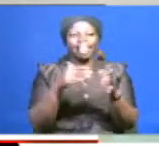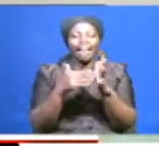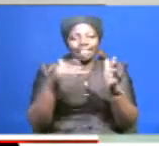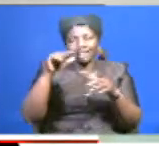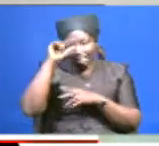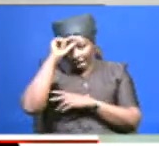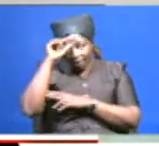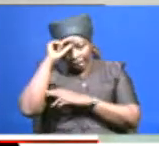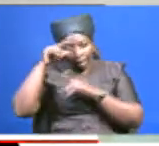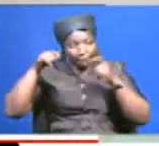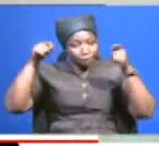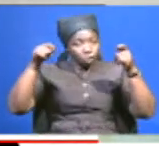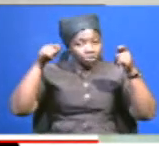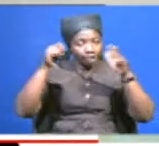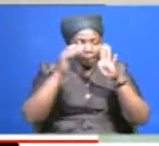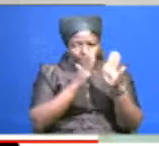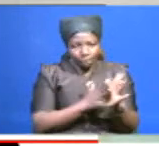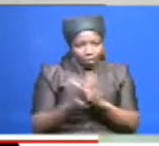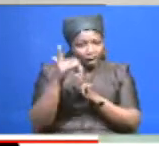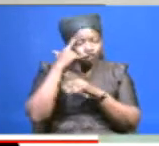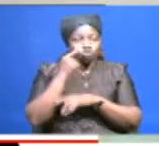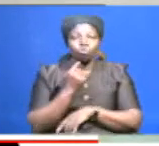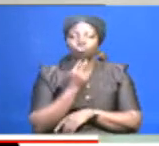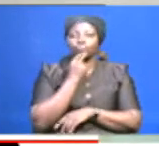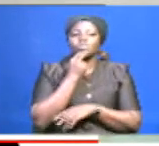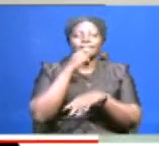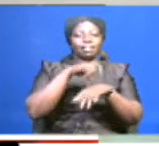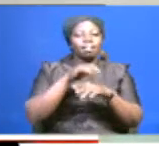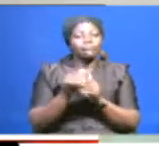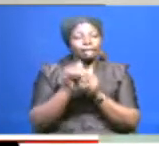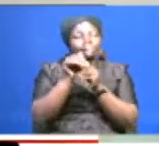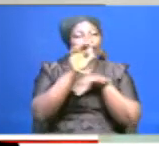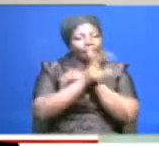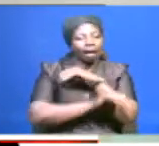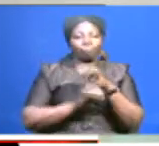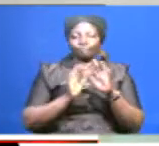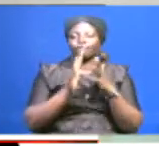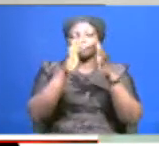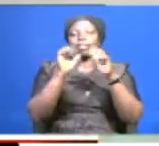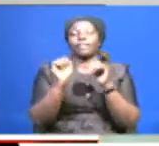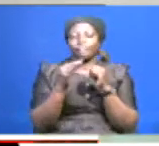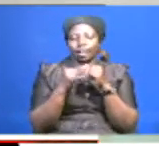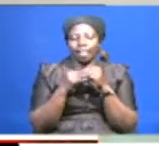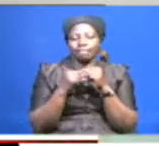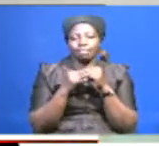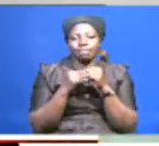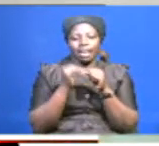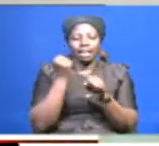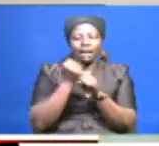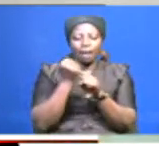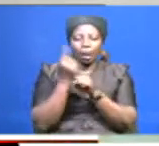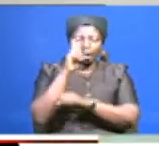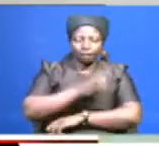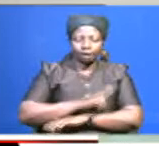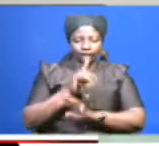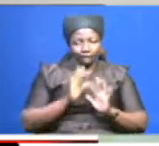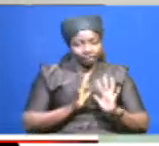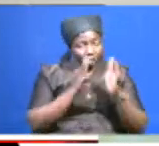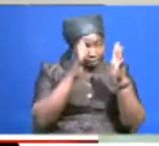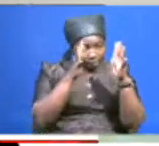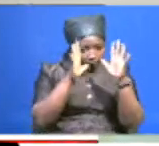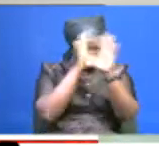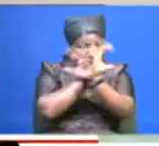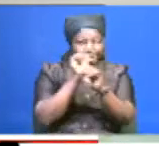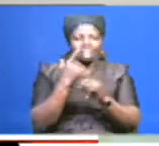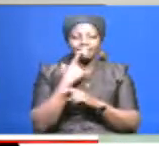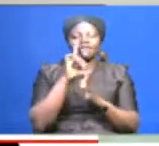planned for Tuesday. Speaking while leading the country in marking the 58th Labor Day celebrations, the president said that he will